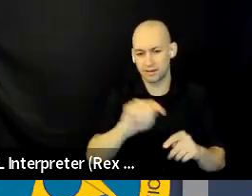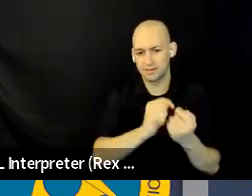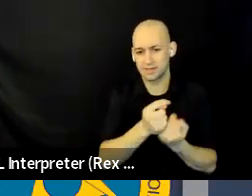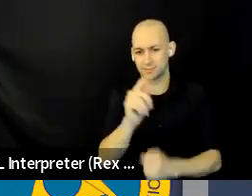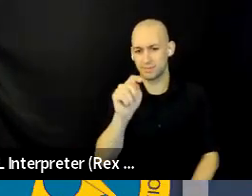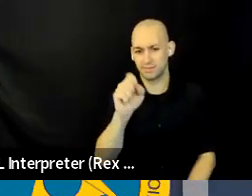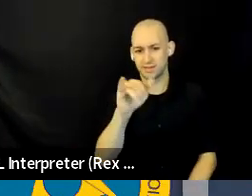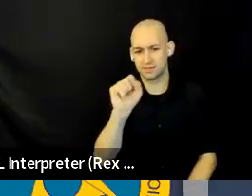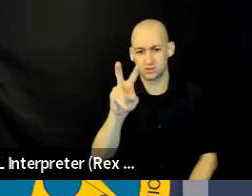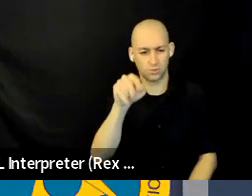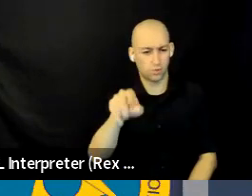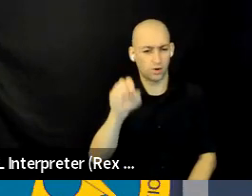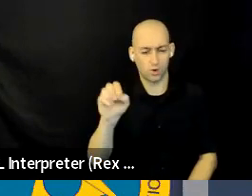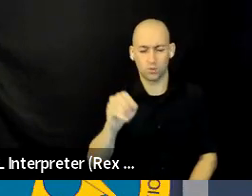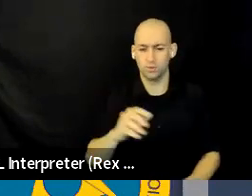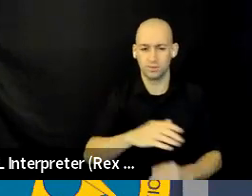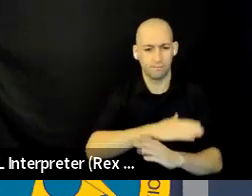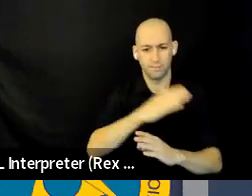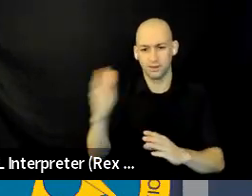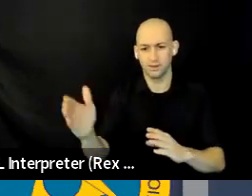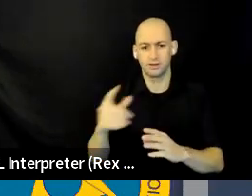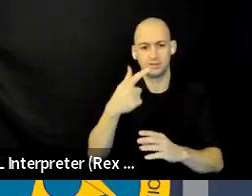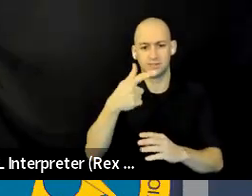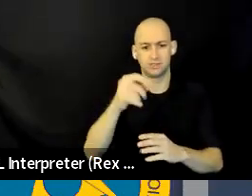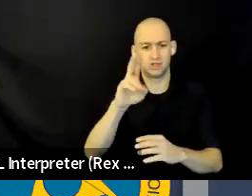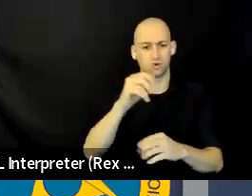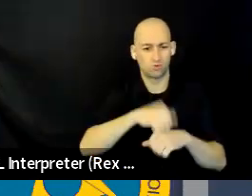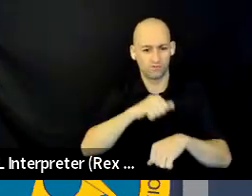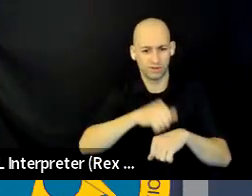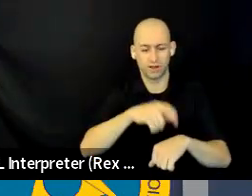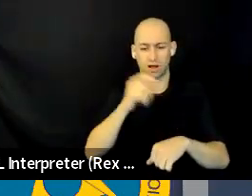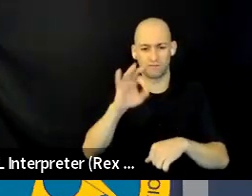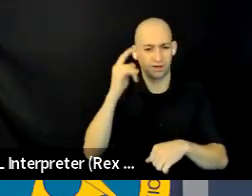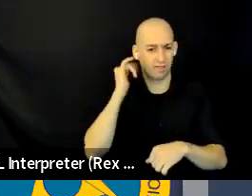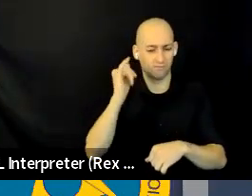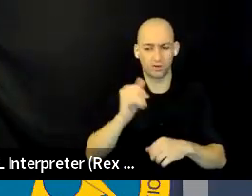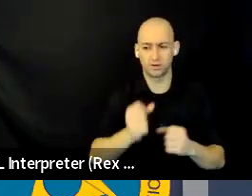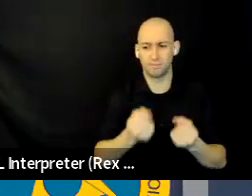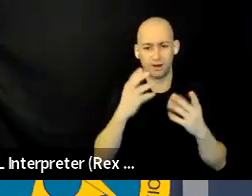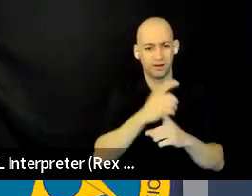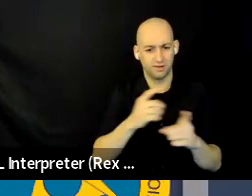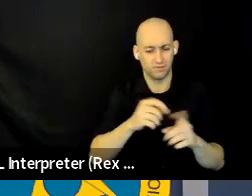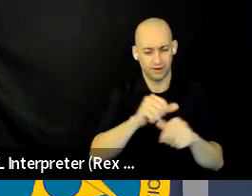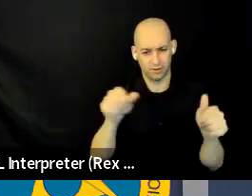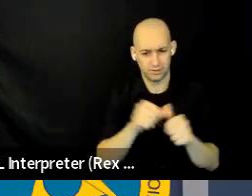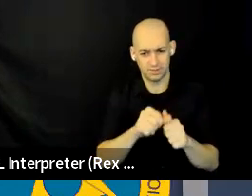Given the vast geography of California and diversity of transportation needs across regions, We are hopeful that the metrics can be scalable to apply to